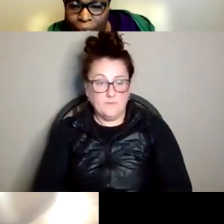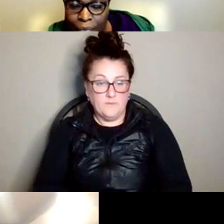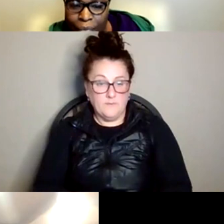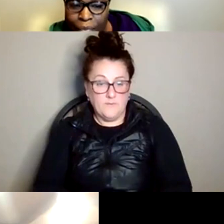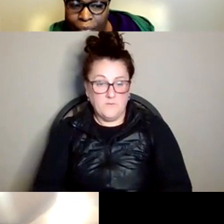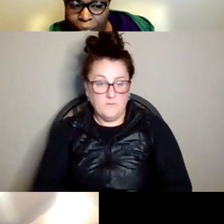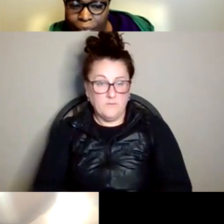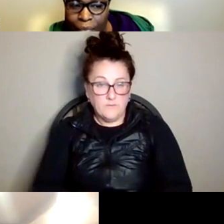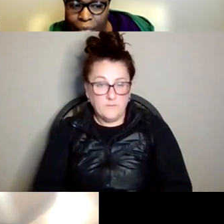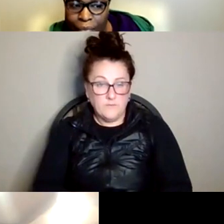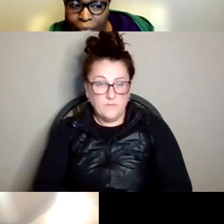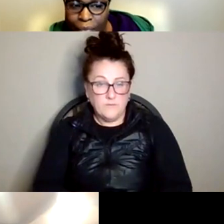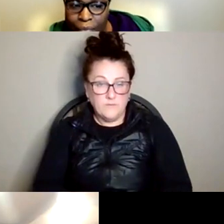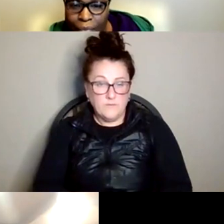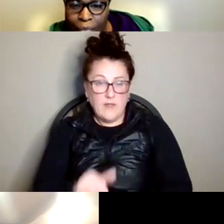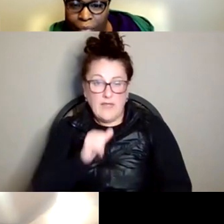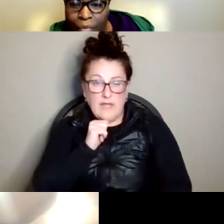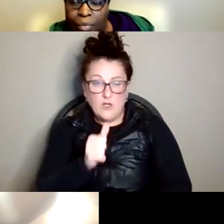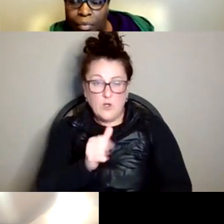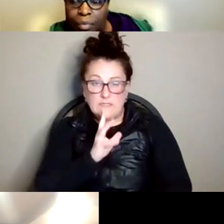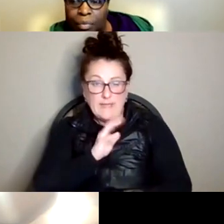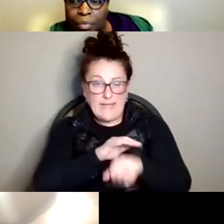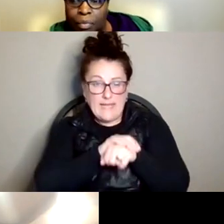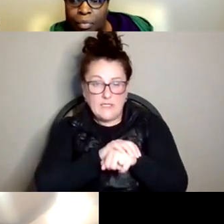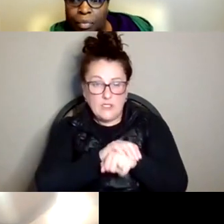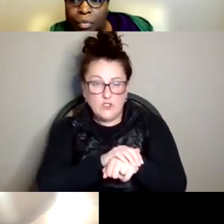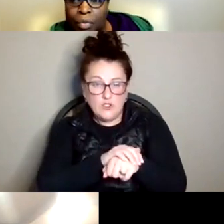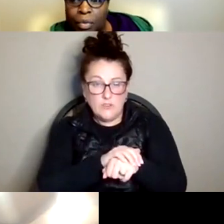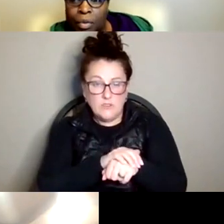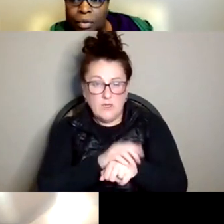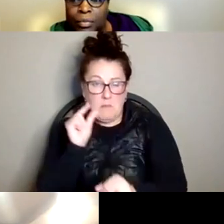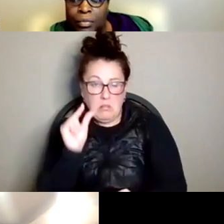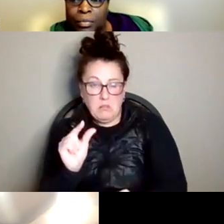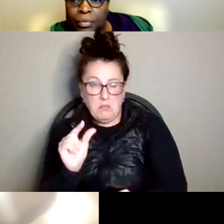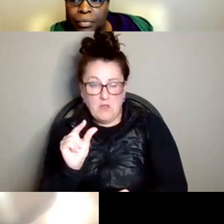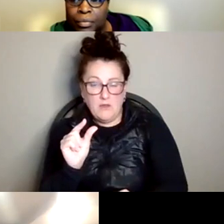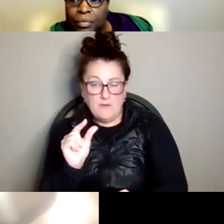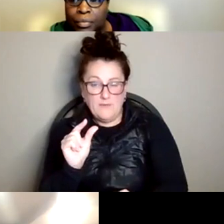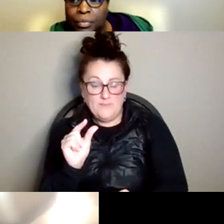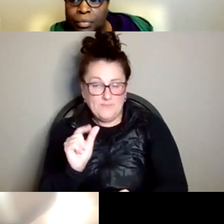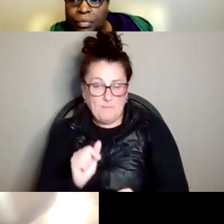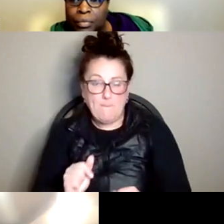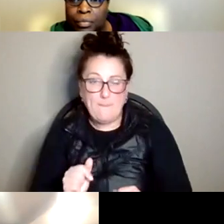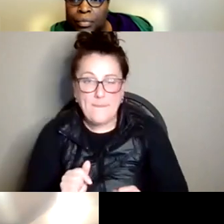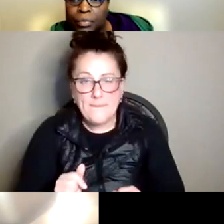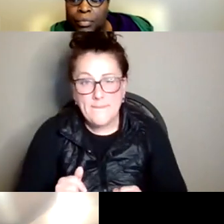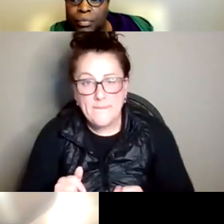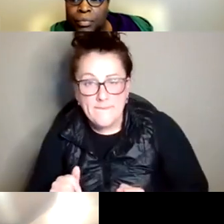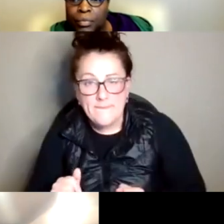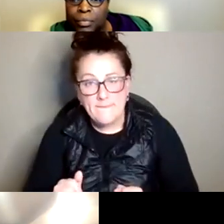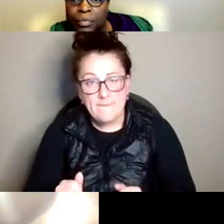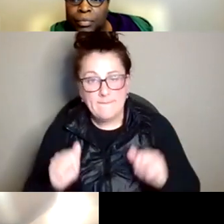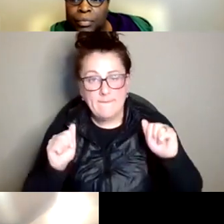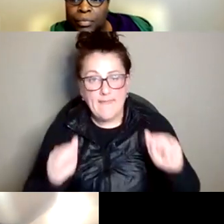I don't really speak much English, but the little bit that I can, you know, let you guys know